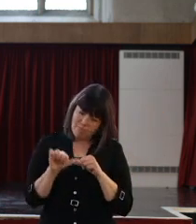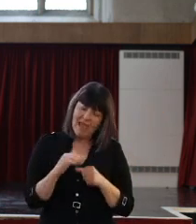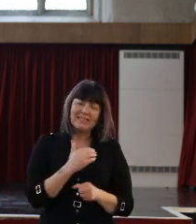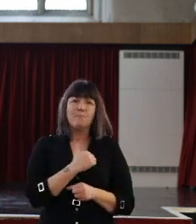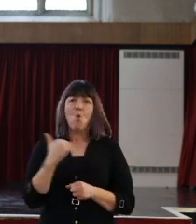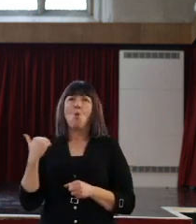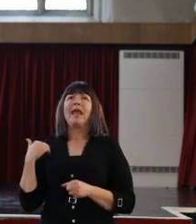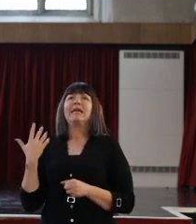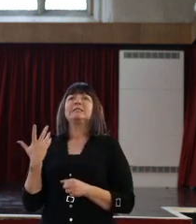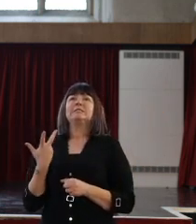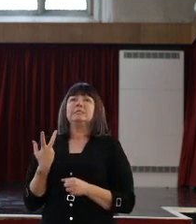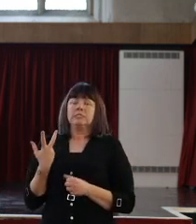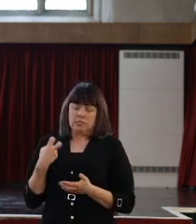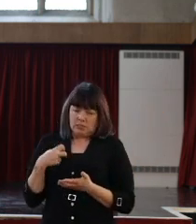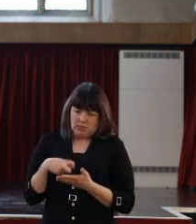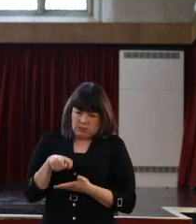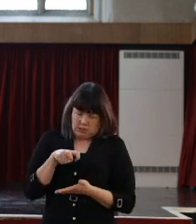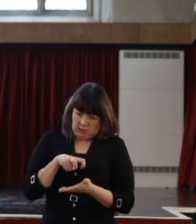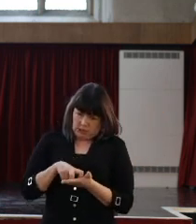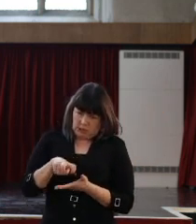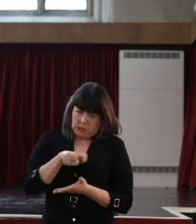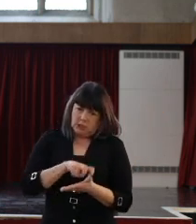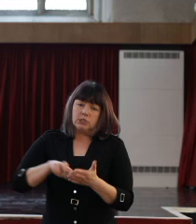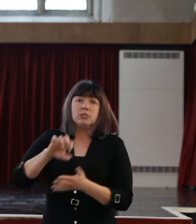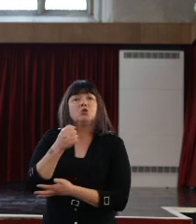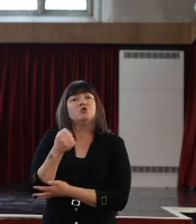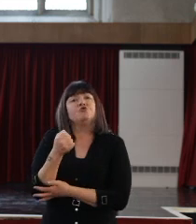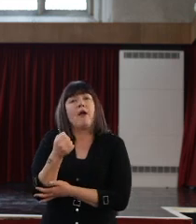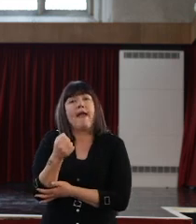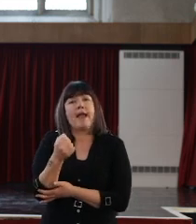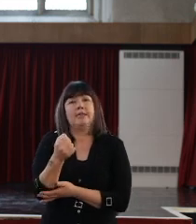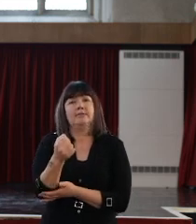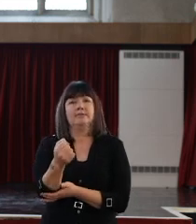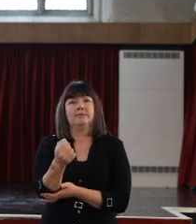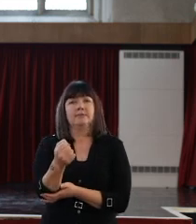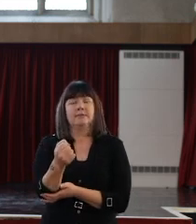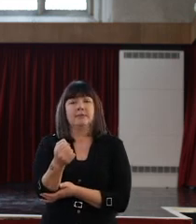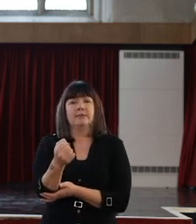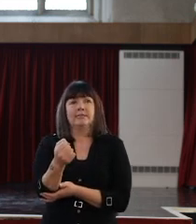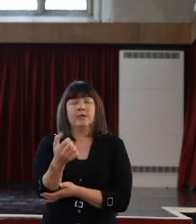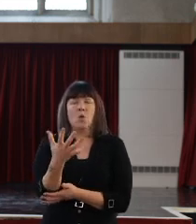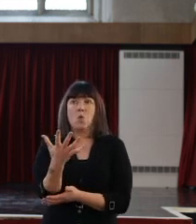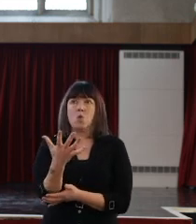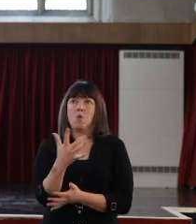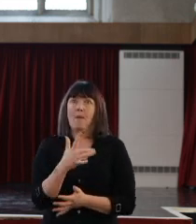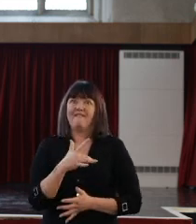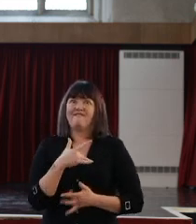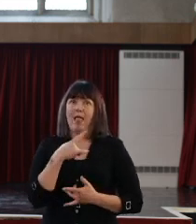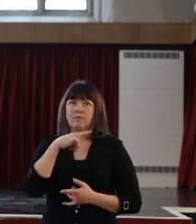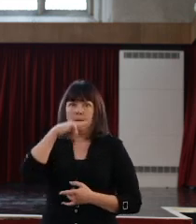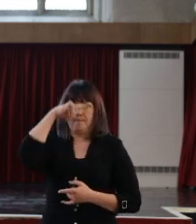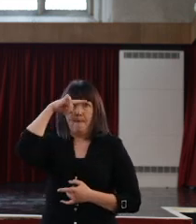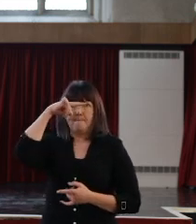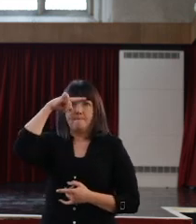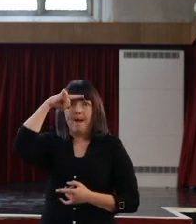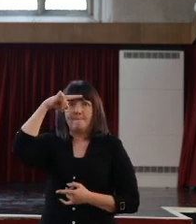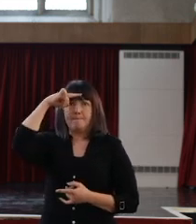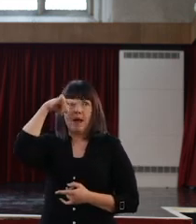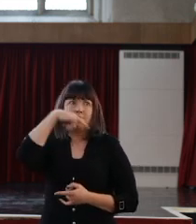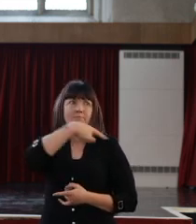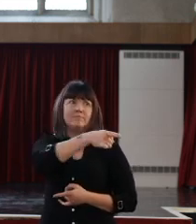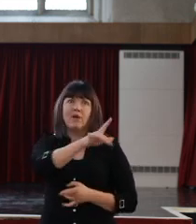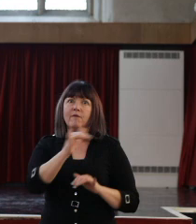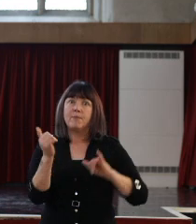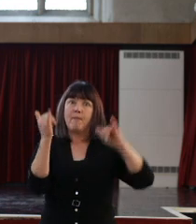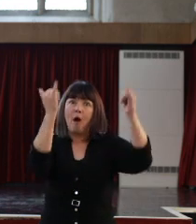sky was crackling. The sun was shining in my life for the first time in about 8 years. A new world had opened up. Honestly, I'd found